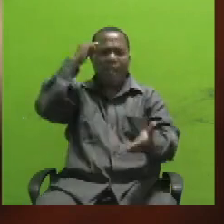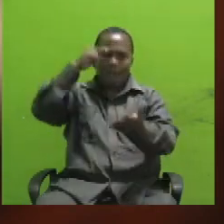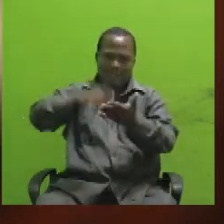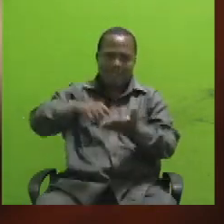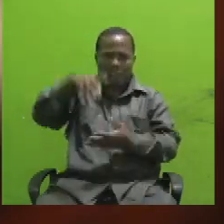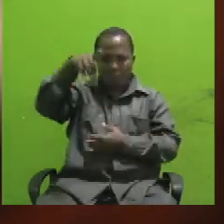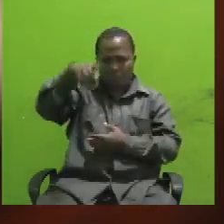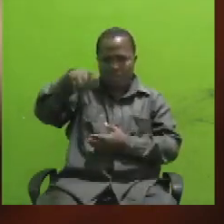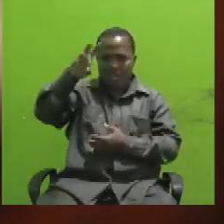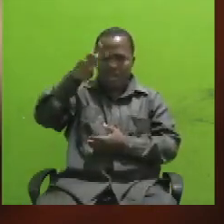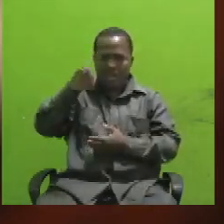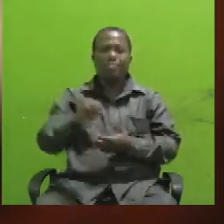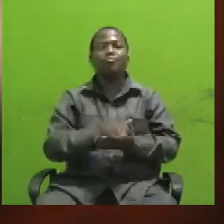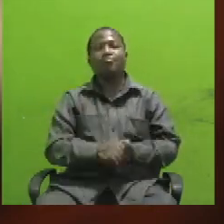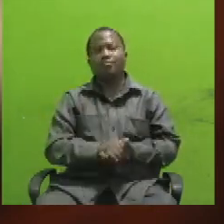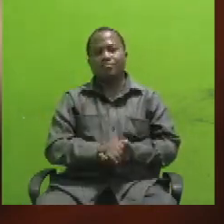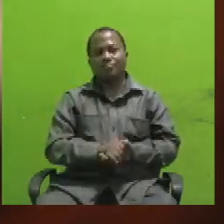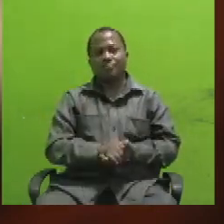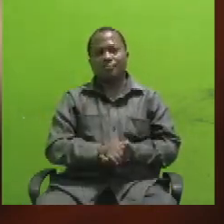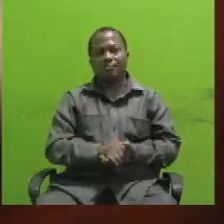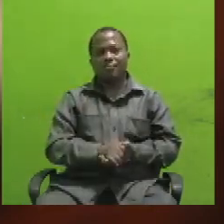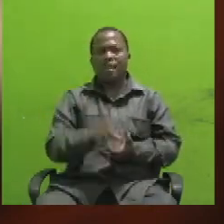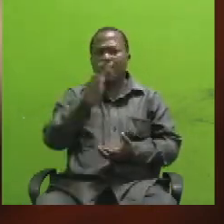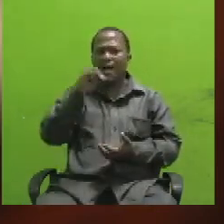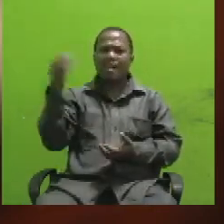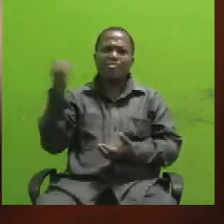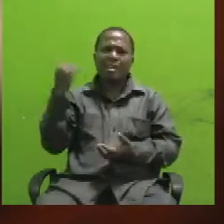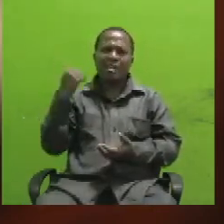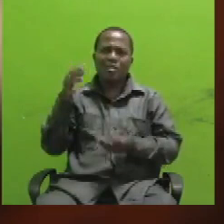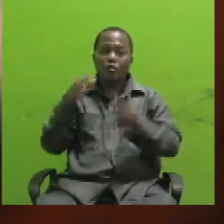of PM? Yes, Mariam, tell us.